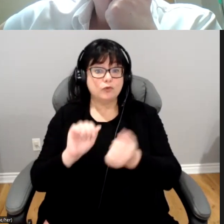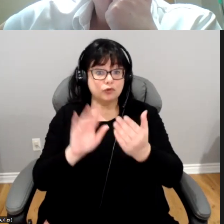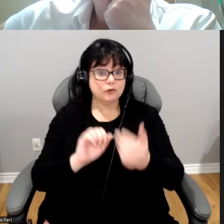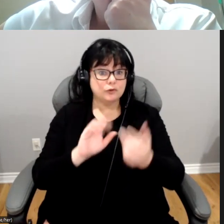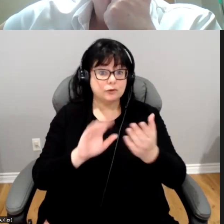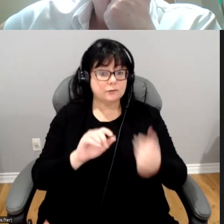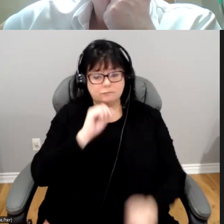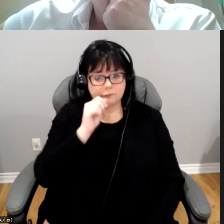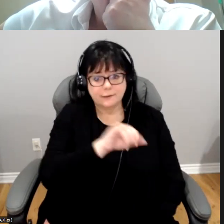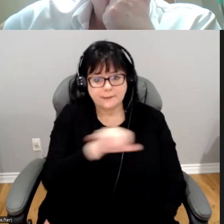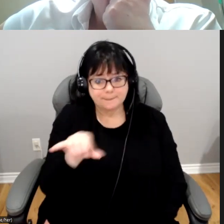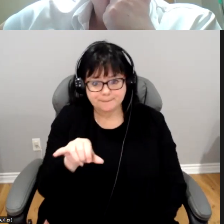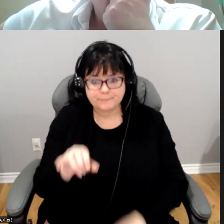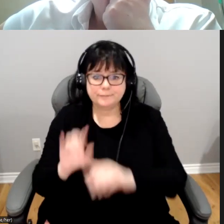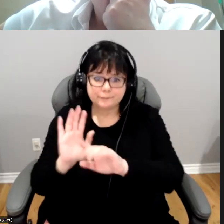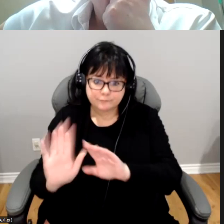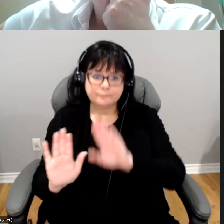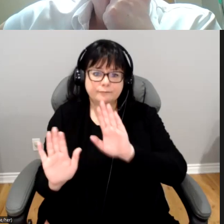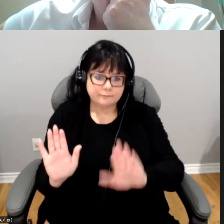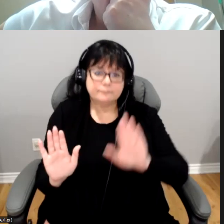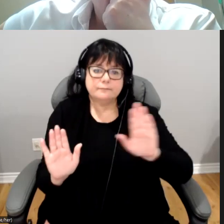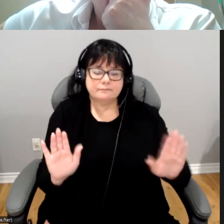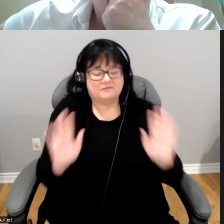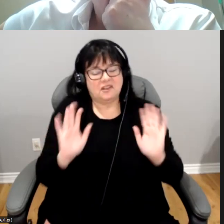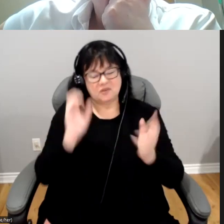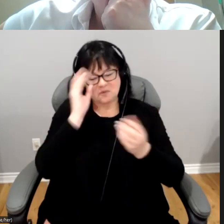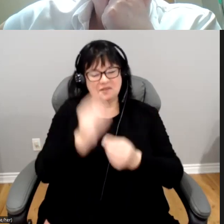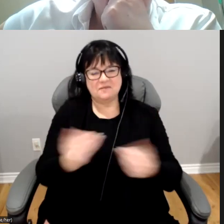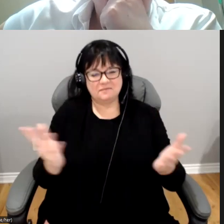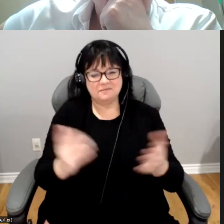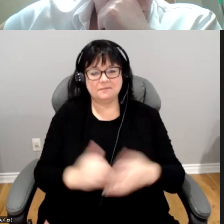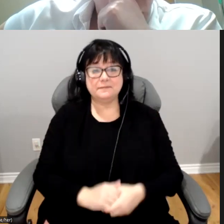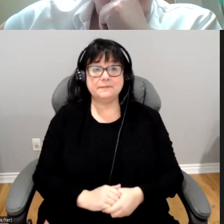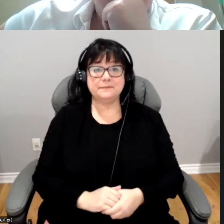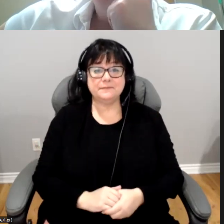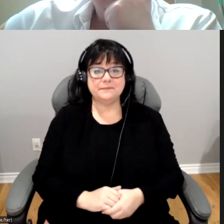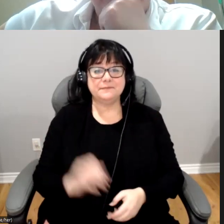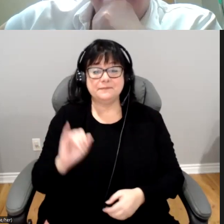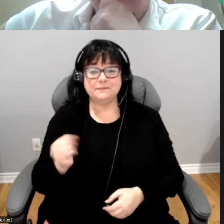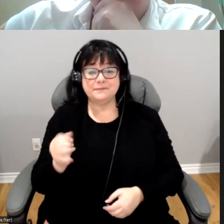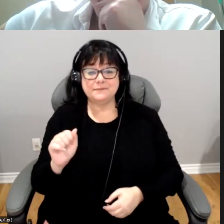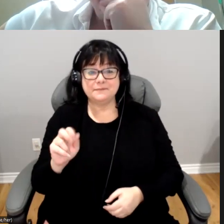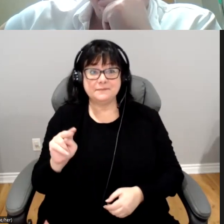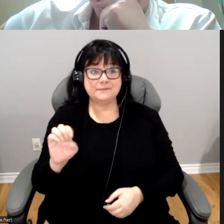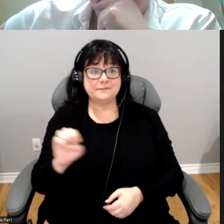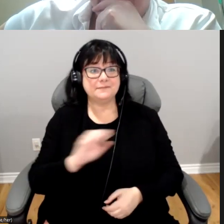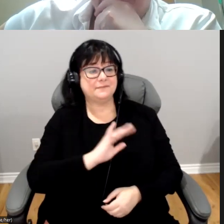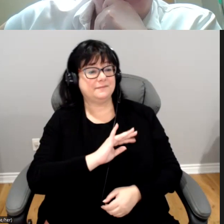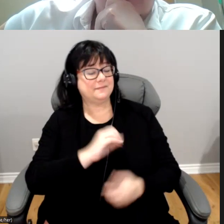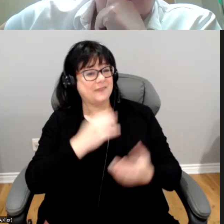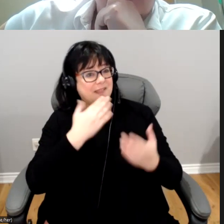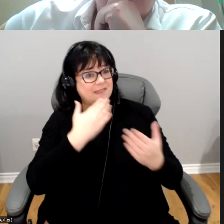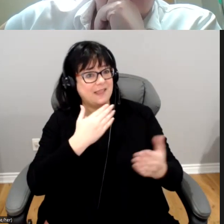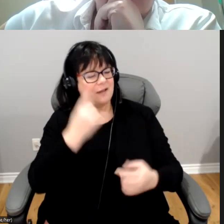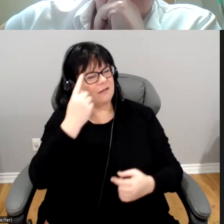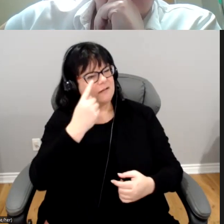different. So just wanted to share that with you. Thanks, Christine. I was just thinking, all the certificates I